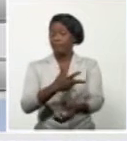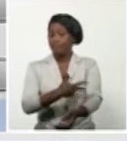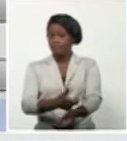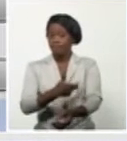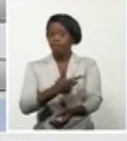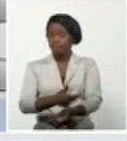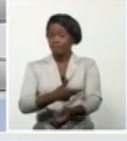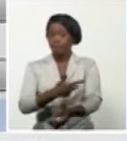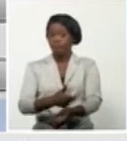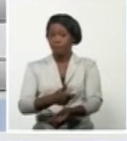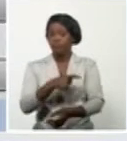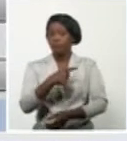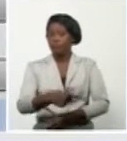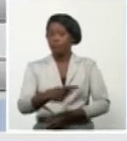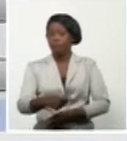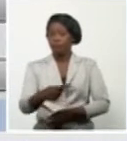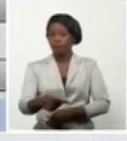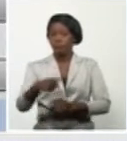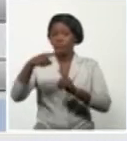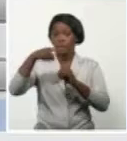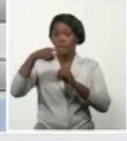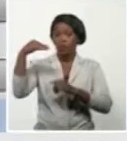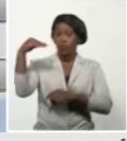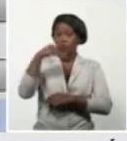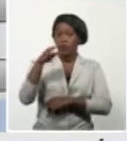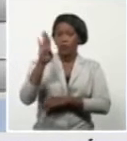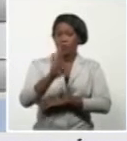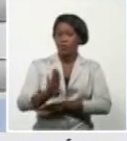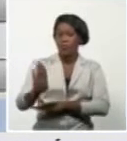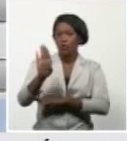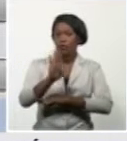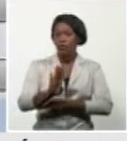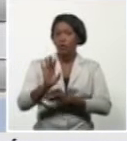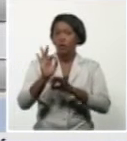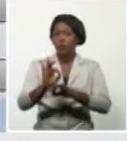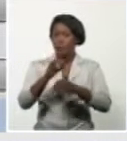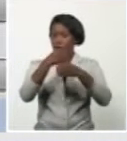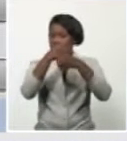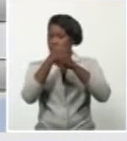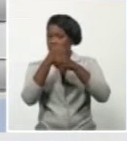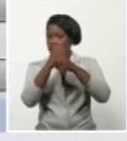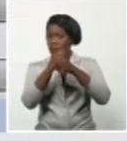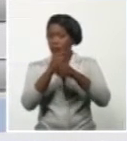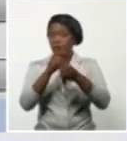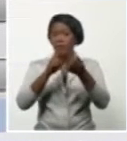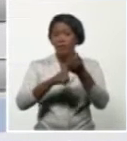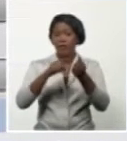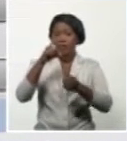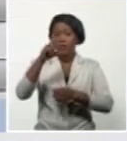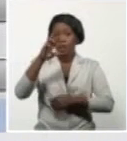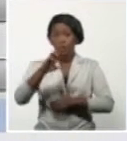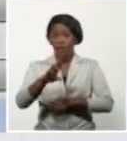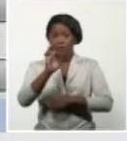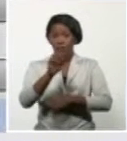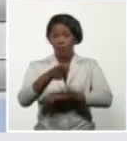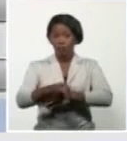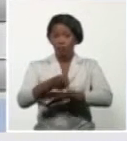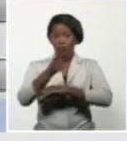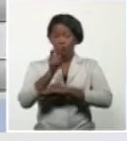108,389 tests using the molecular biology real-time PCRs,